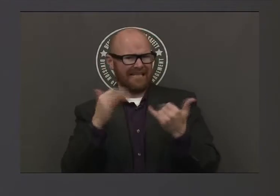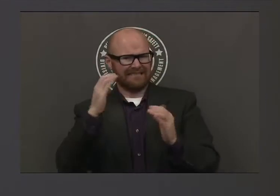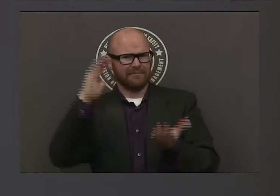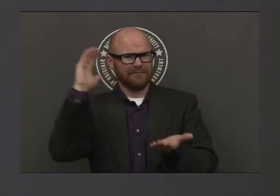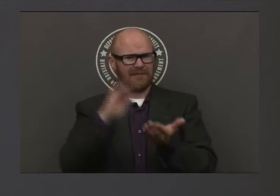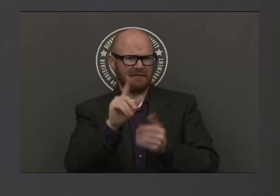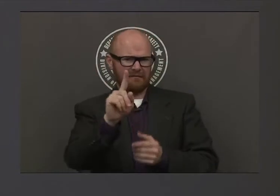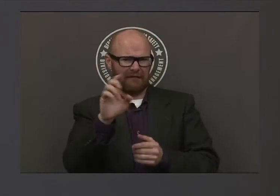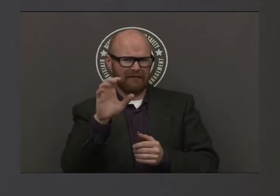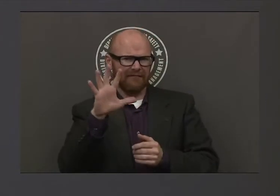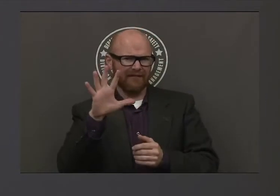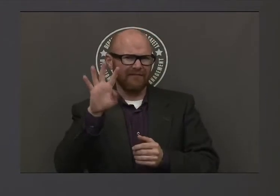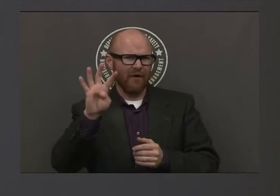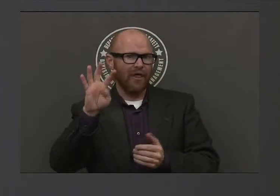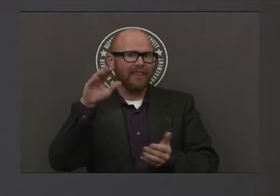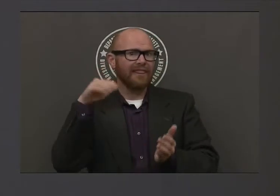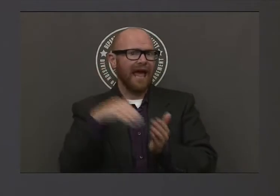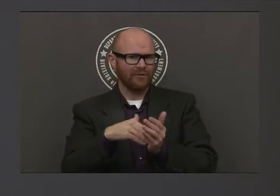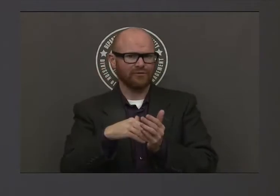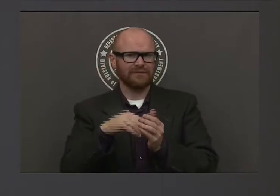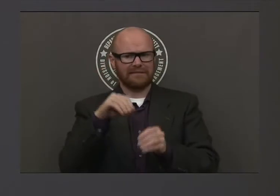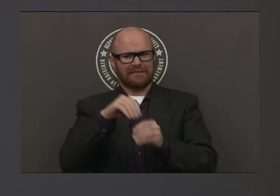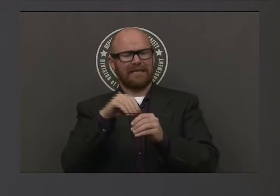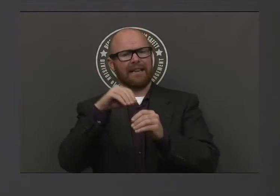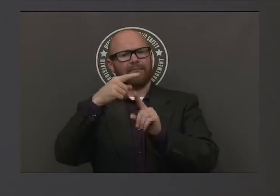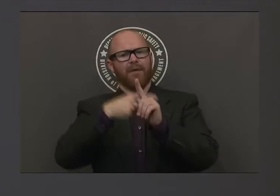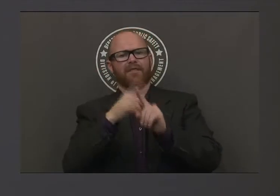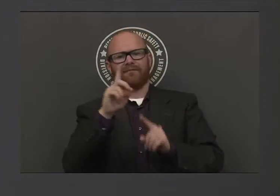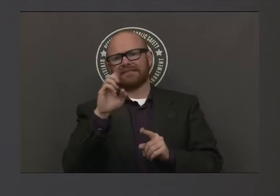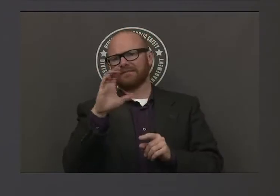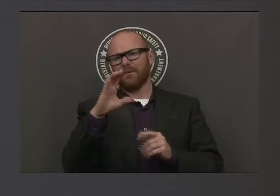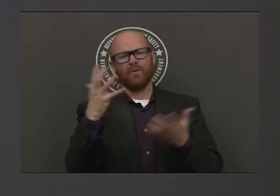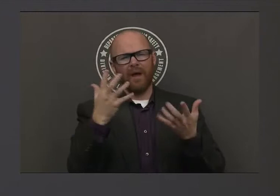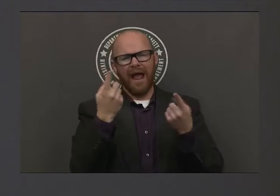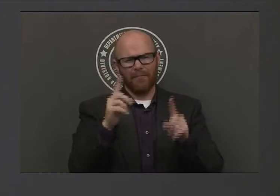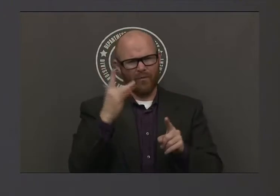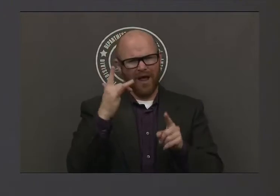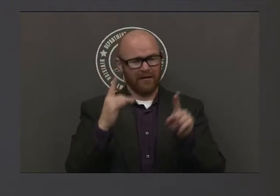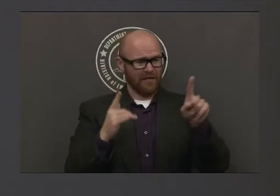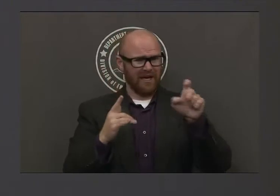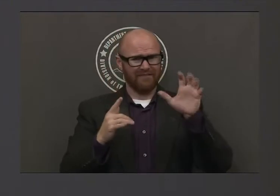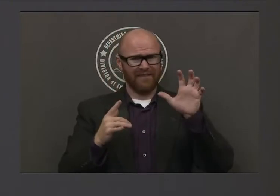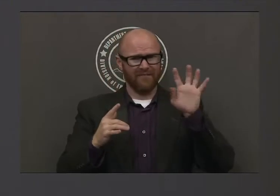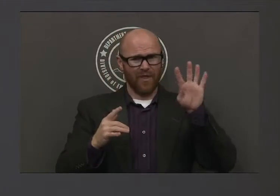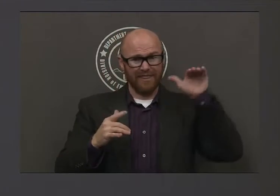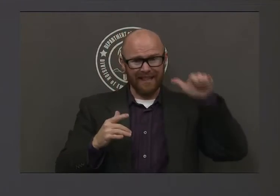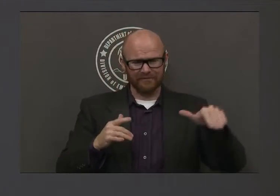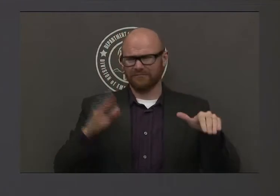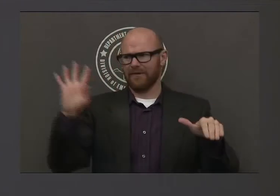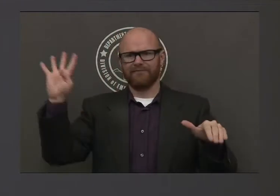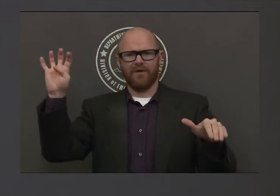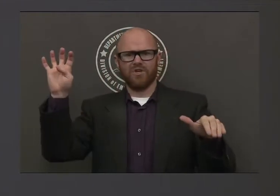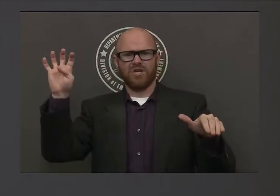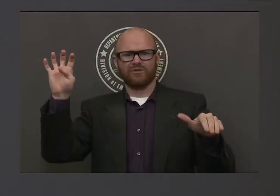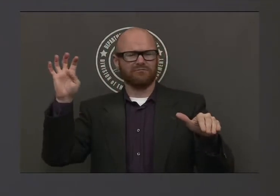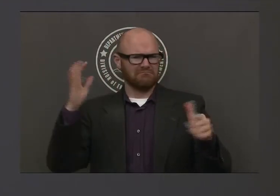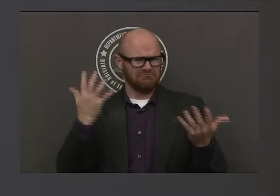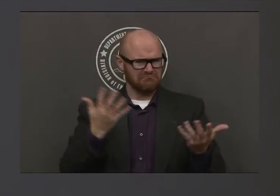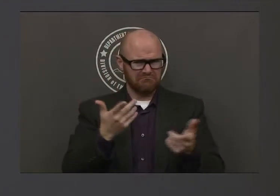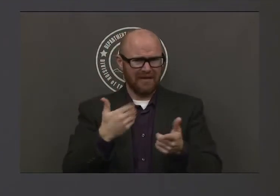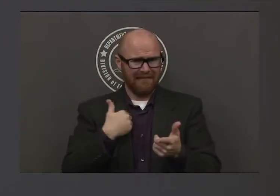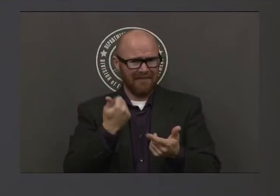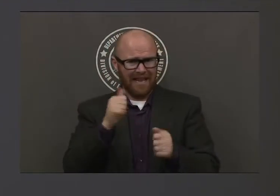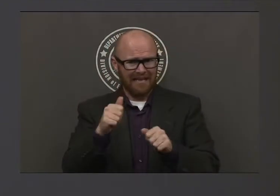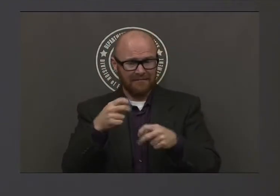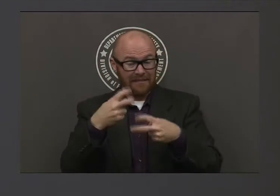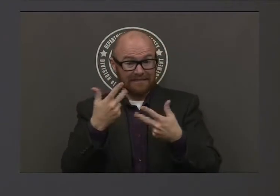to 154,000. Can you tell me what happened? Why is the number so much lower now? And is there some